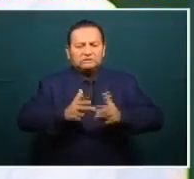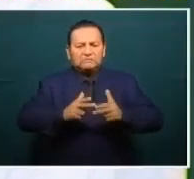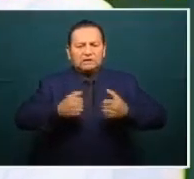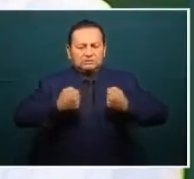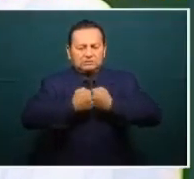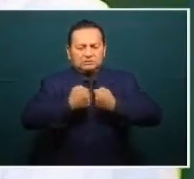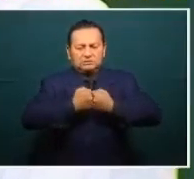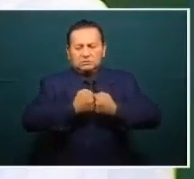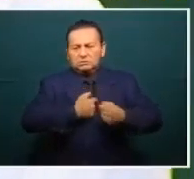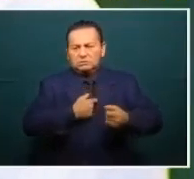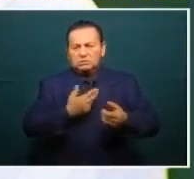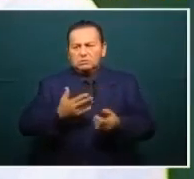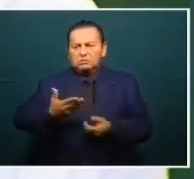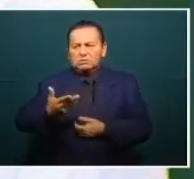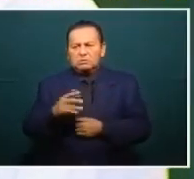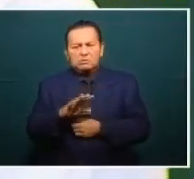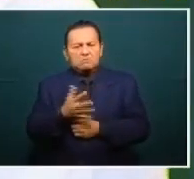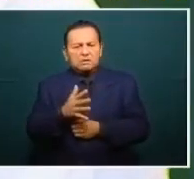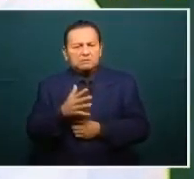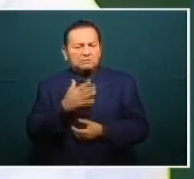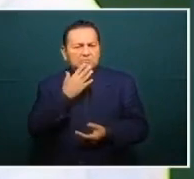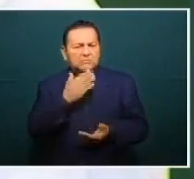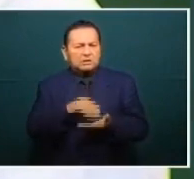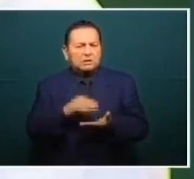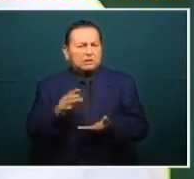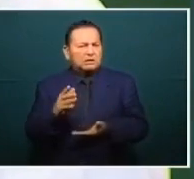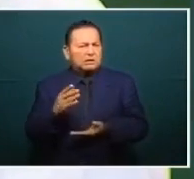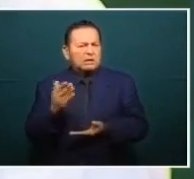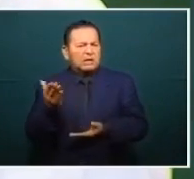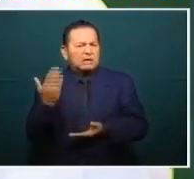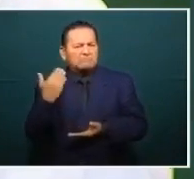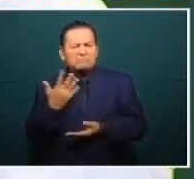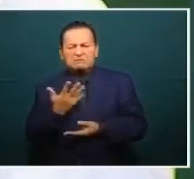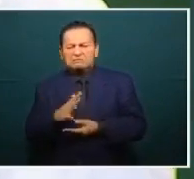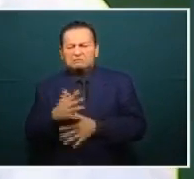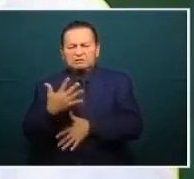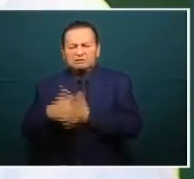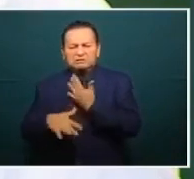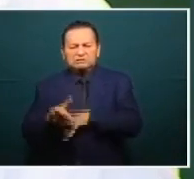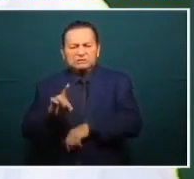I went to the front or the border